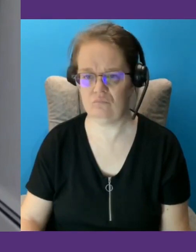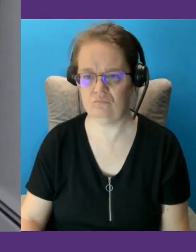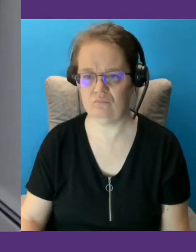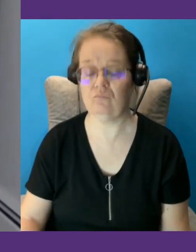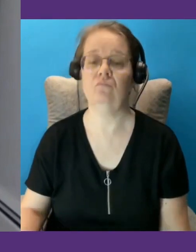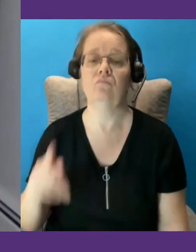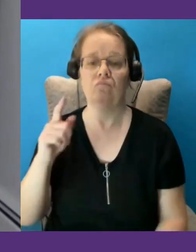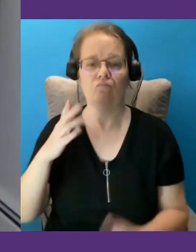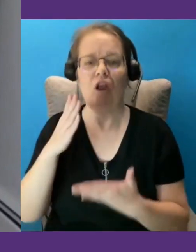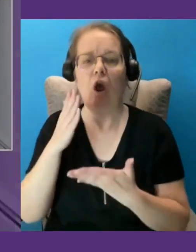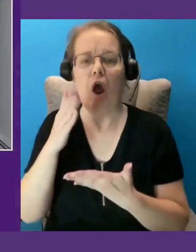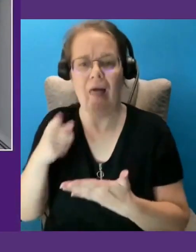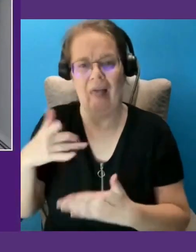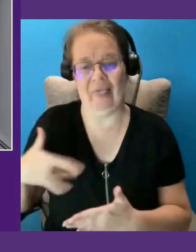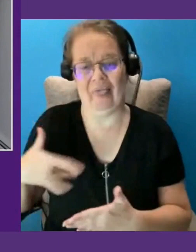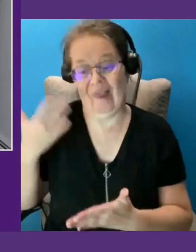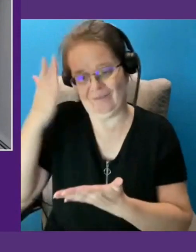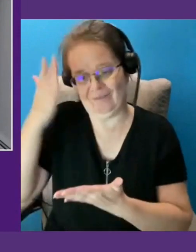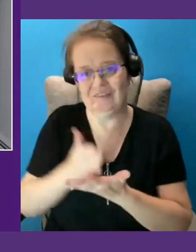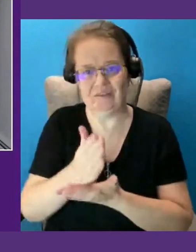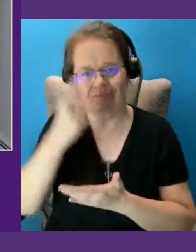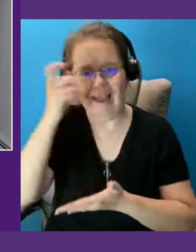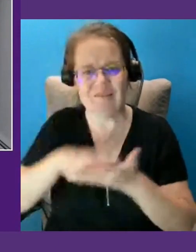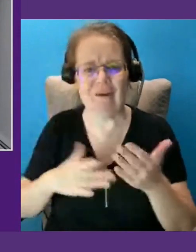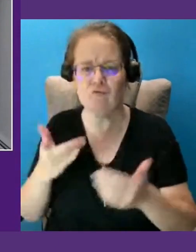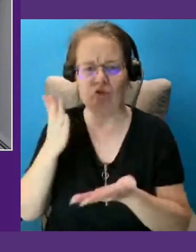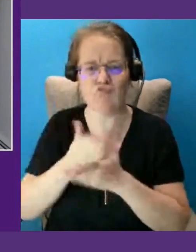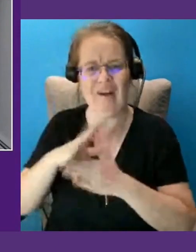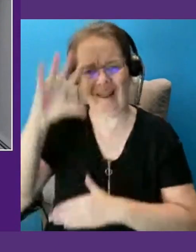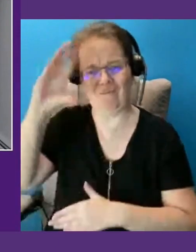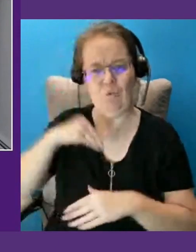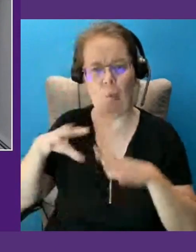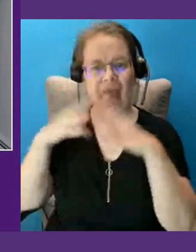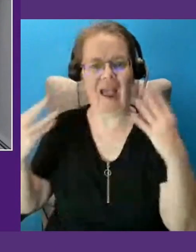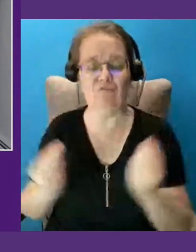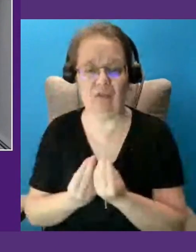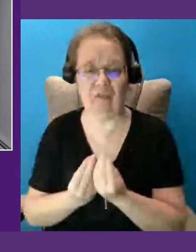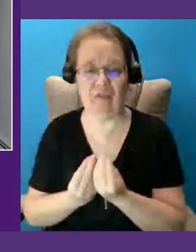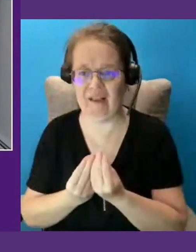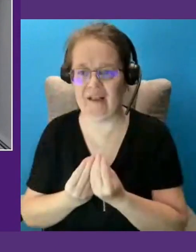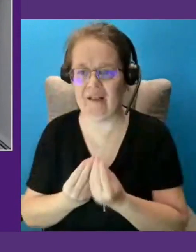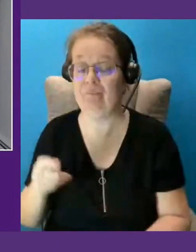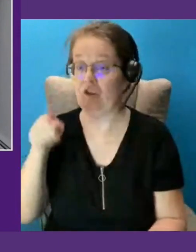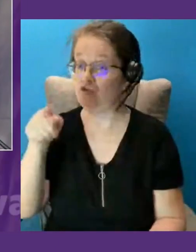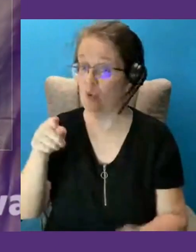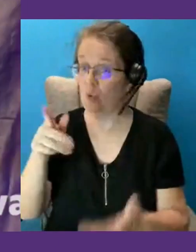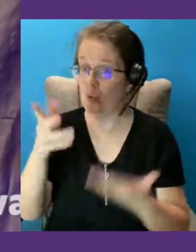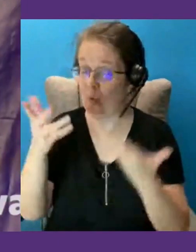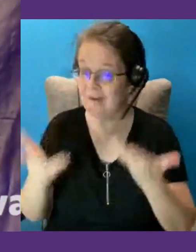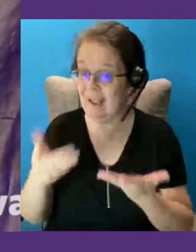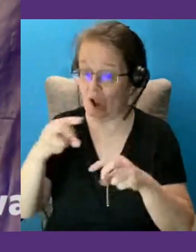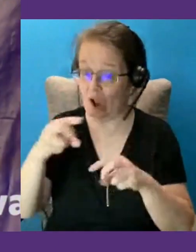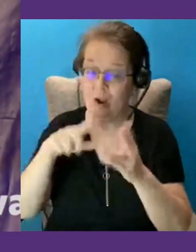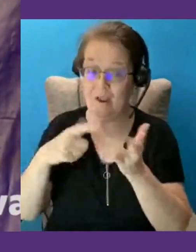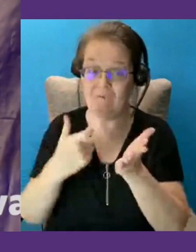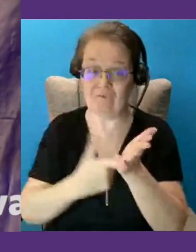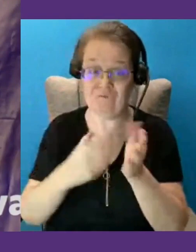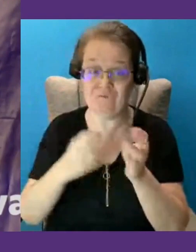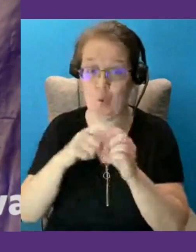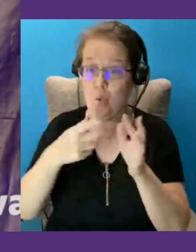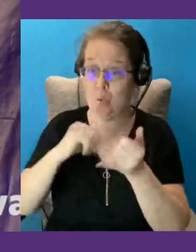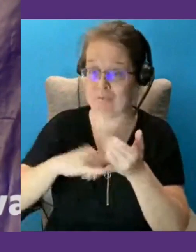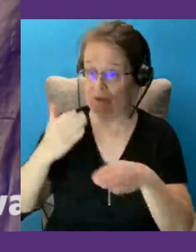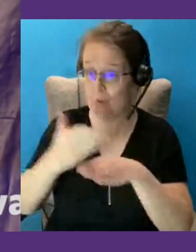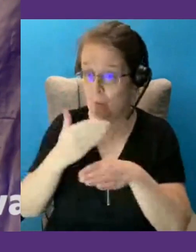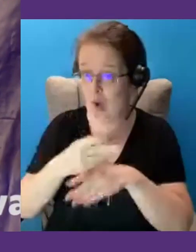everything. Cool. And the Forbes work. So you're now, I mean, for us tonight in terms of the media and the representation,